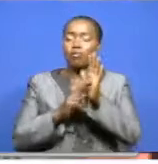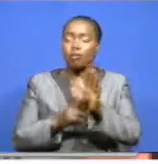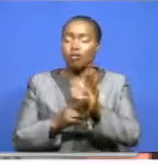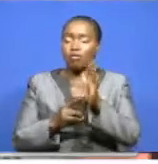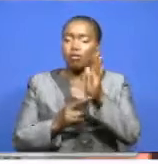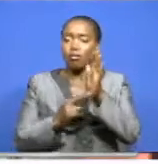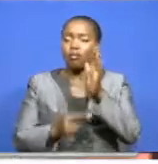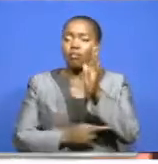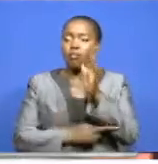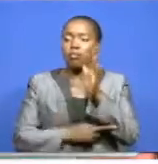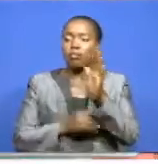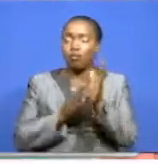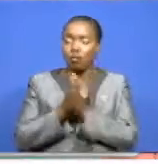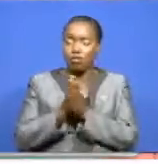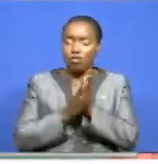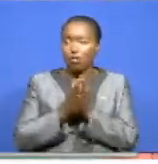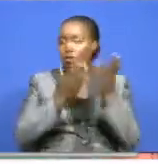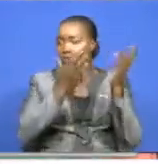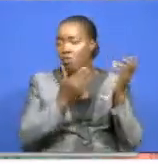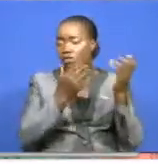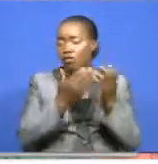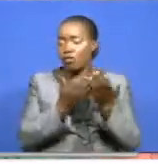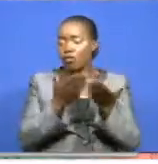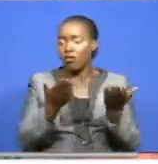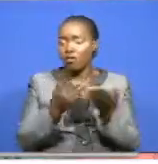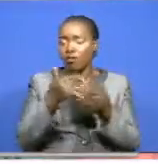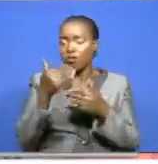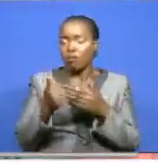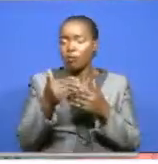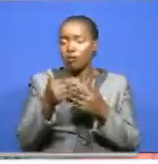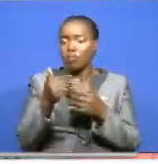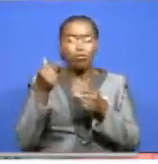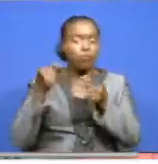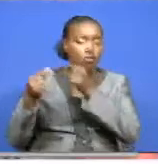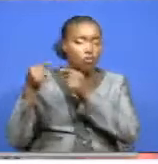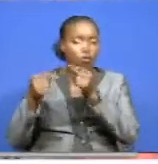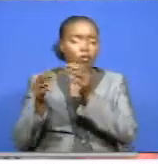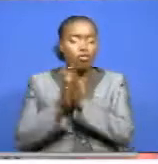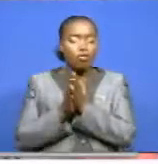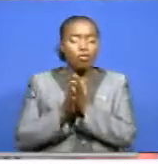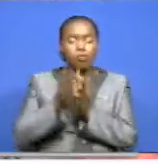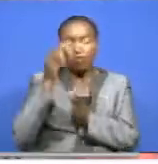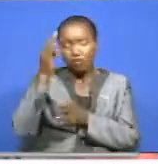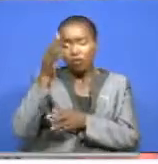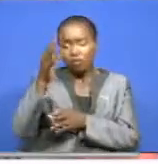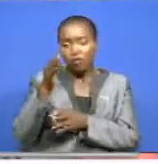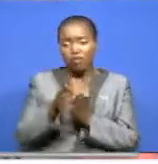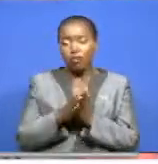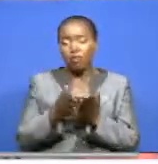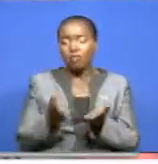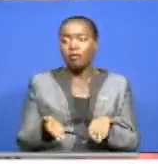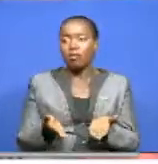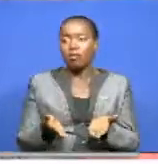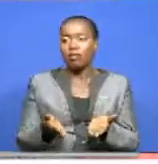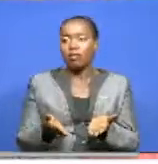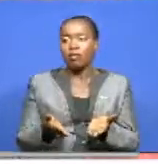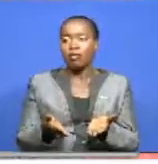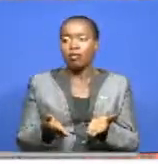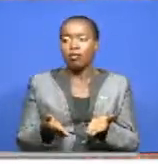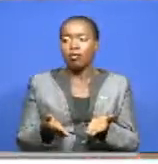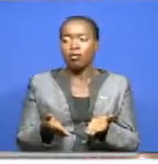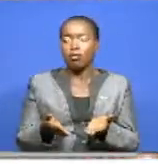represents our aspirations and expectations for the next generation and for the future. I'm here because